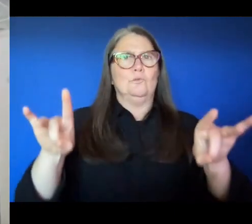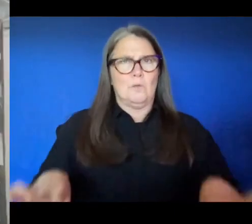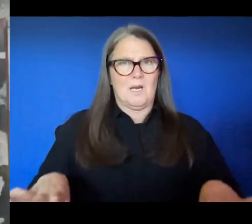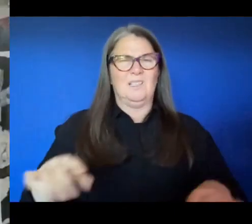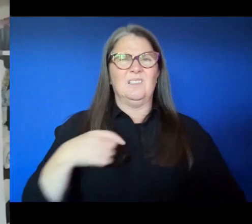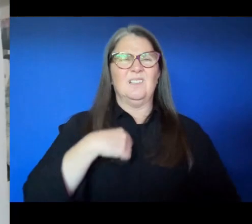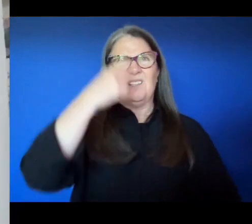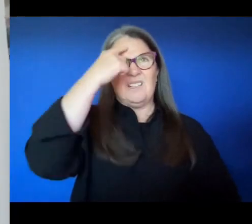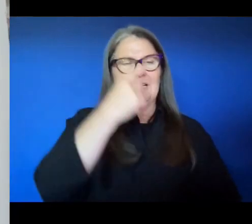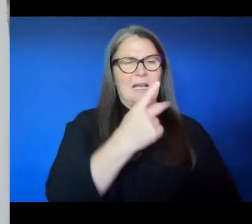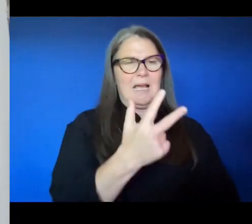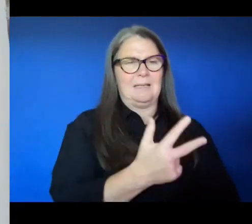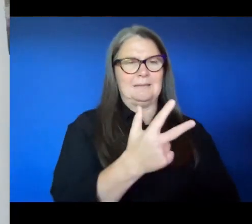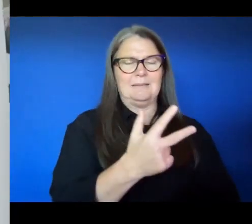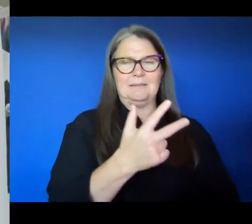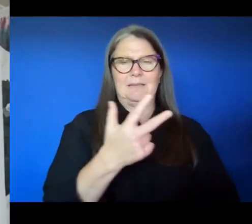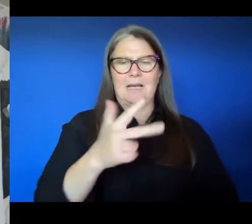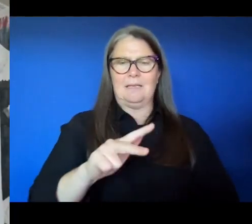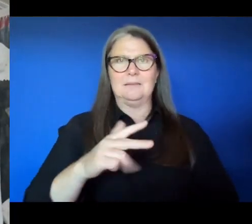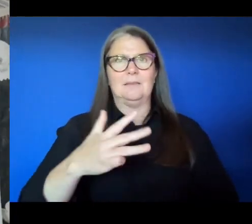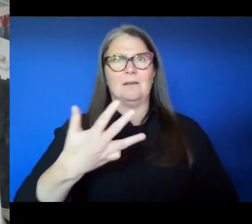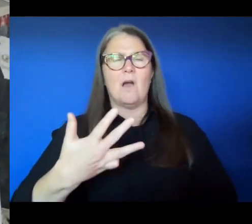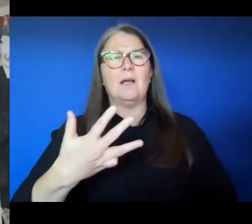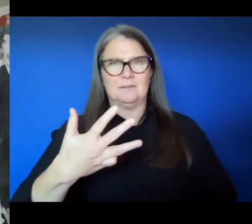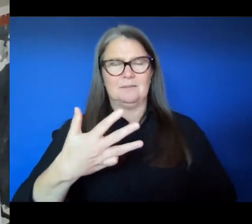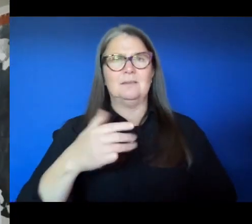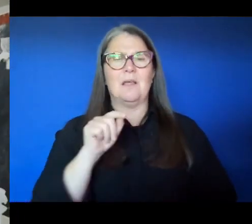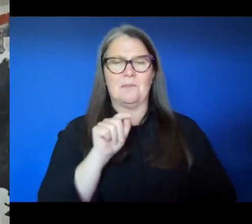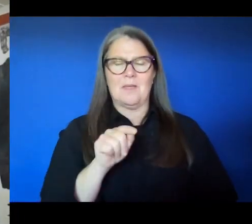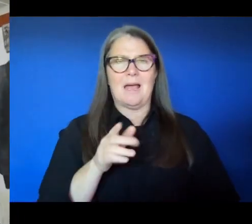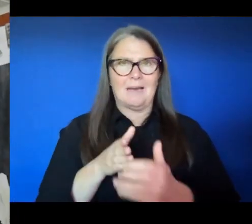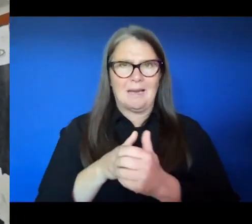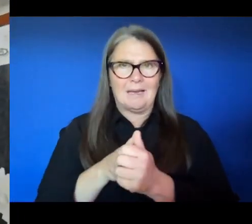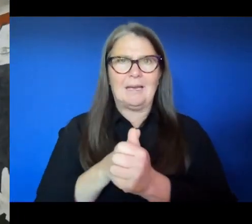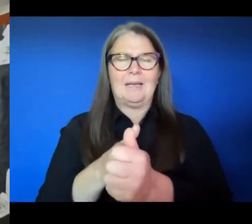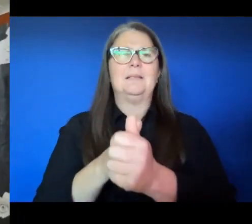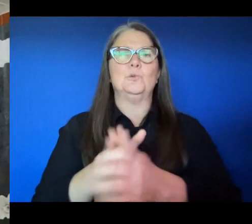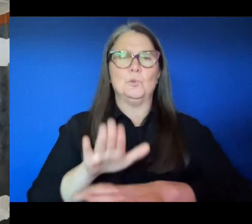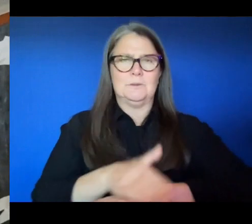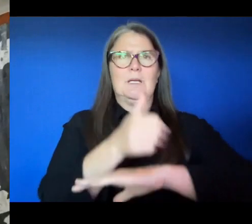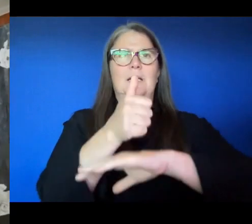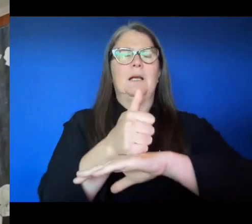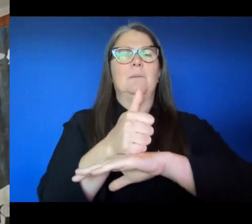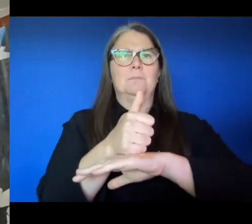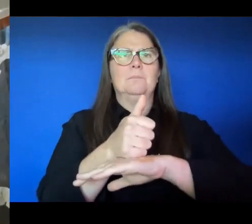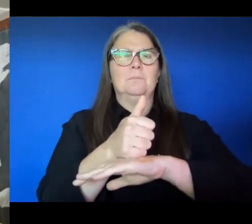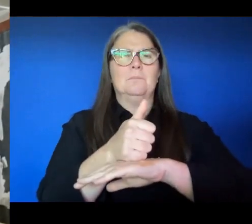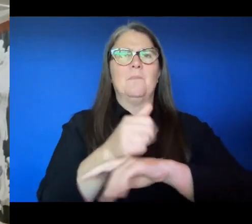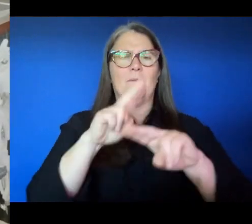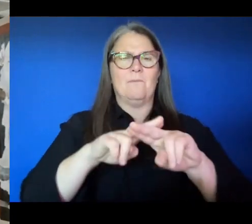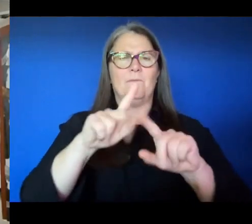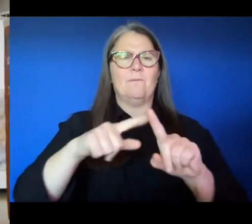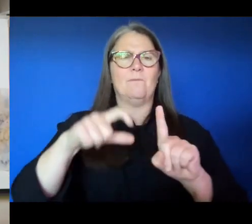1889 that sort of led to the process of federation, and in that he used this image of the crimson